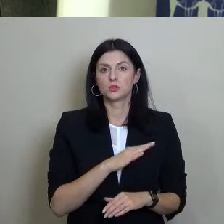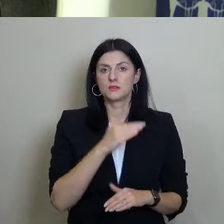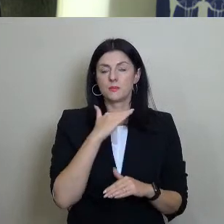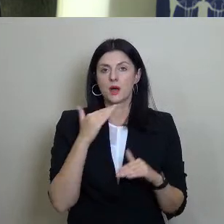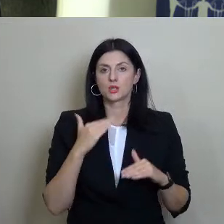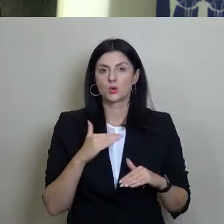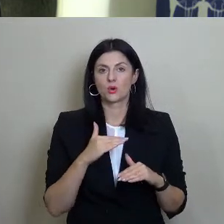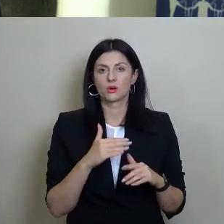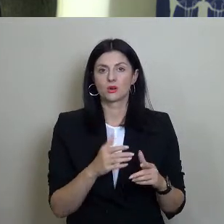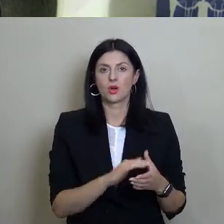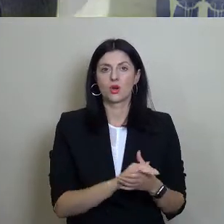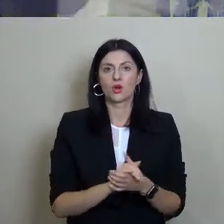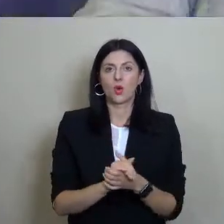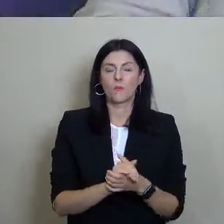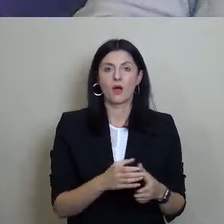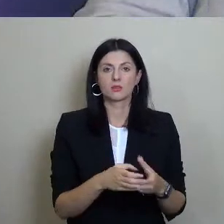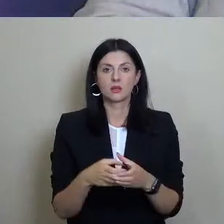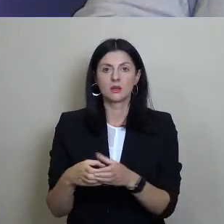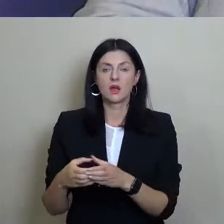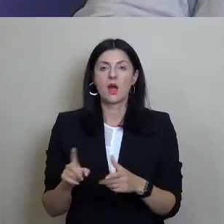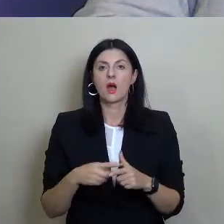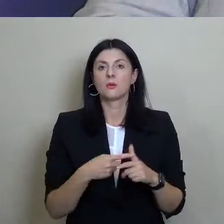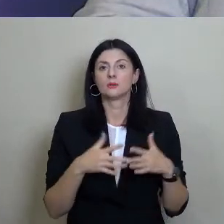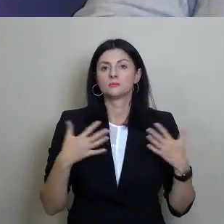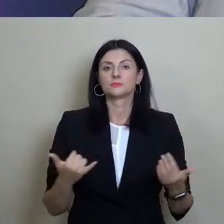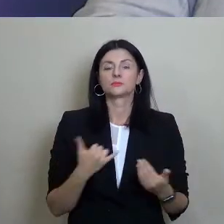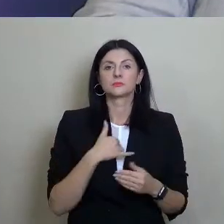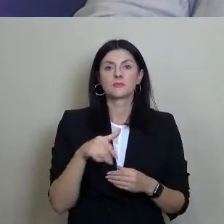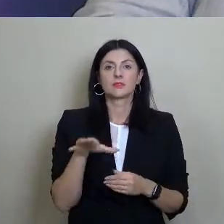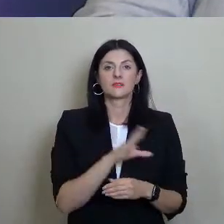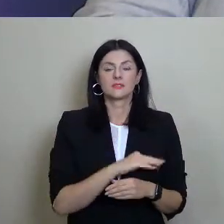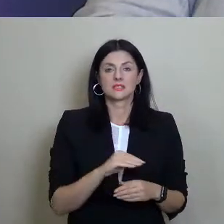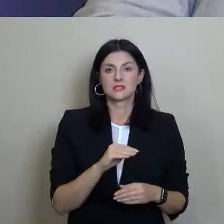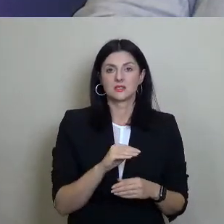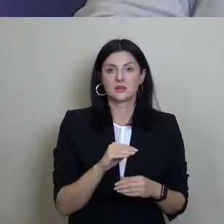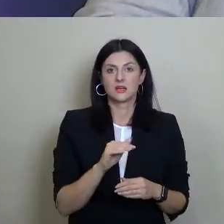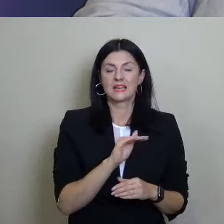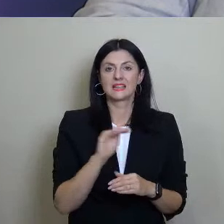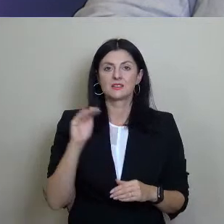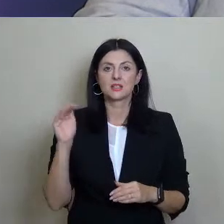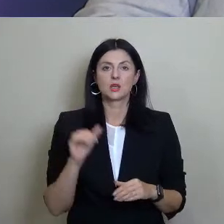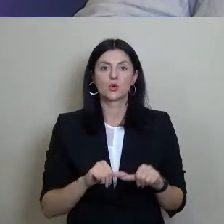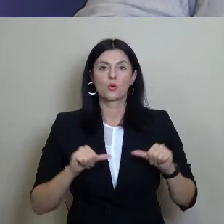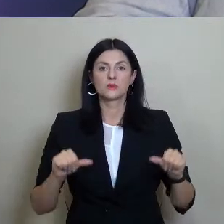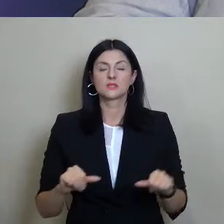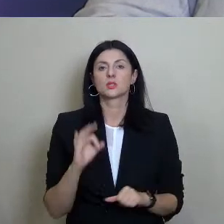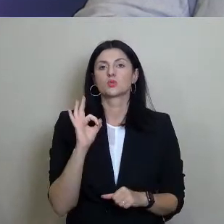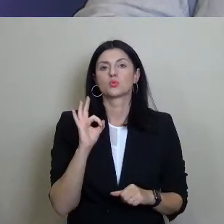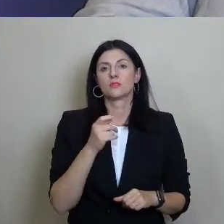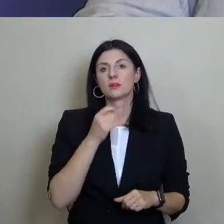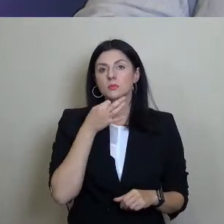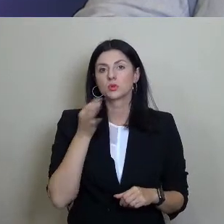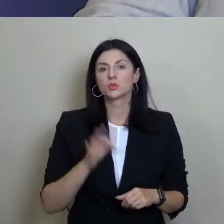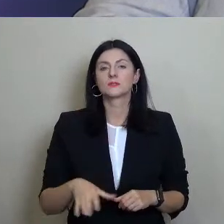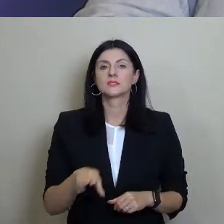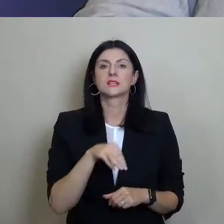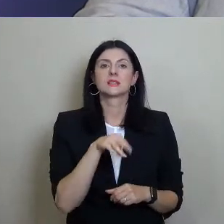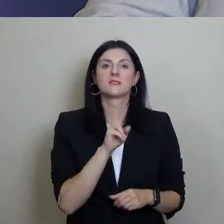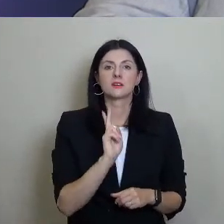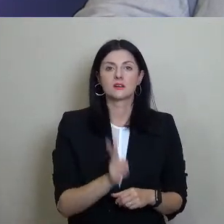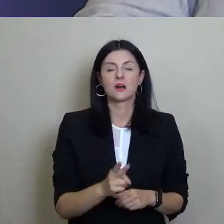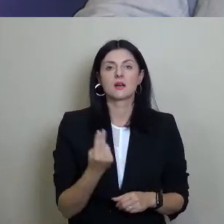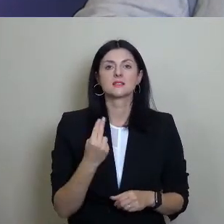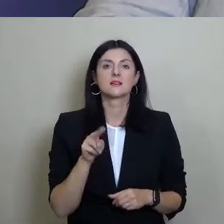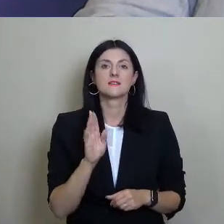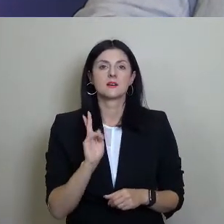elections should be held in most of the constituencies at least, because it looks that all the commissions